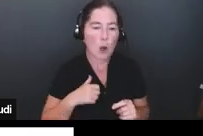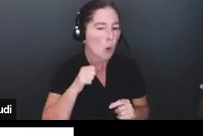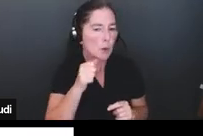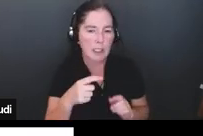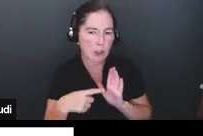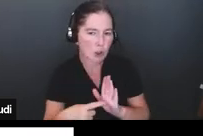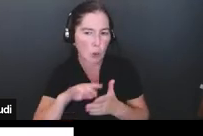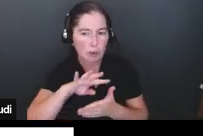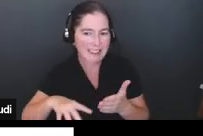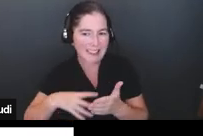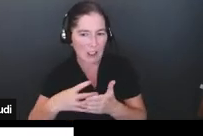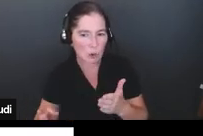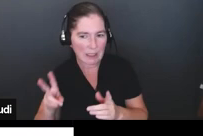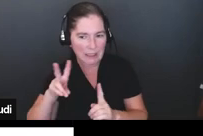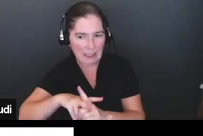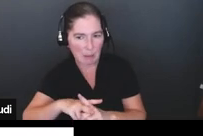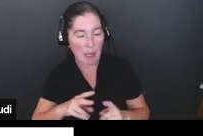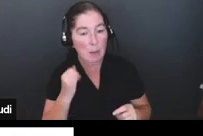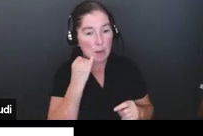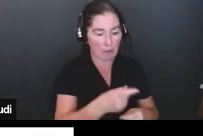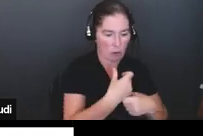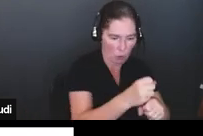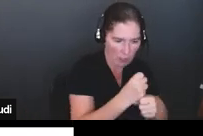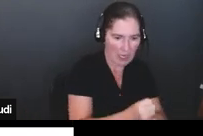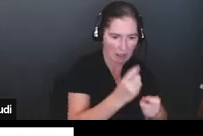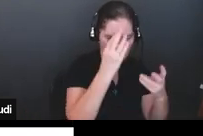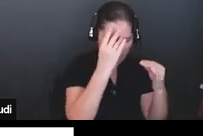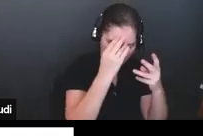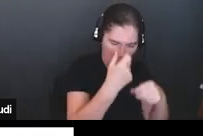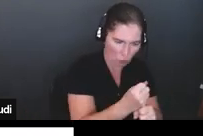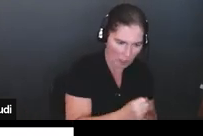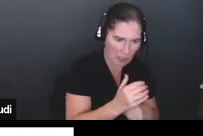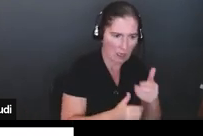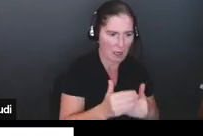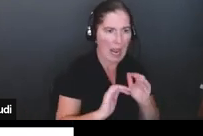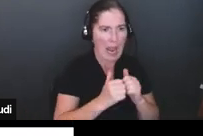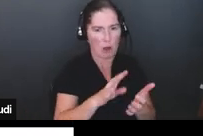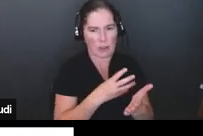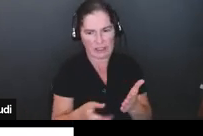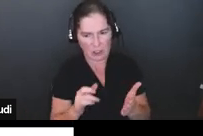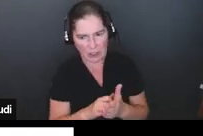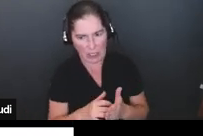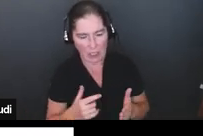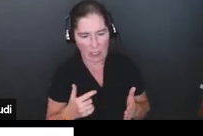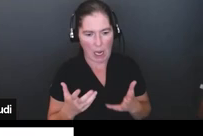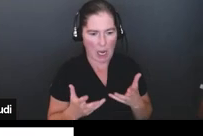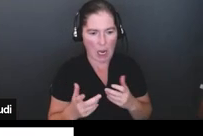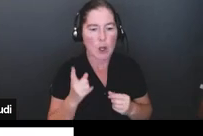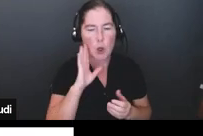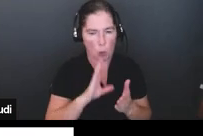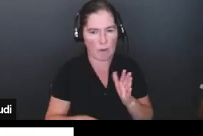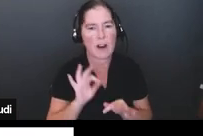assignment, but if you try to create your own assignment and you're thinking about that, how do I schedule it? Because I know I can. I bet you'll find